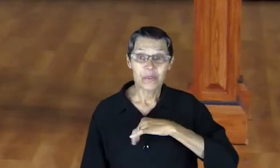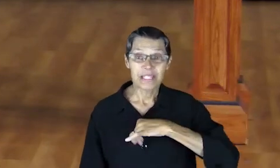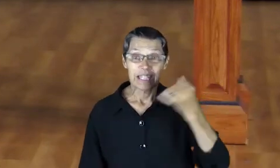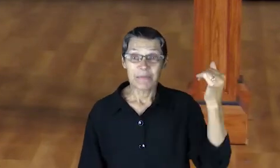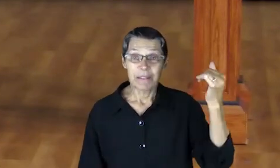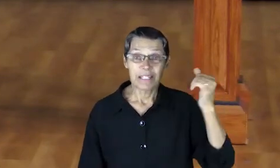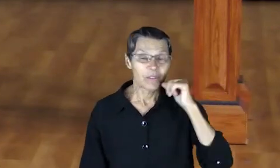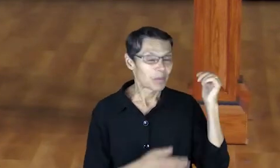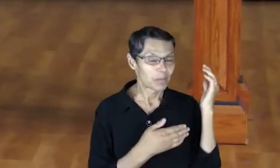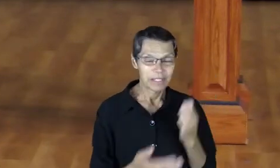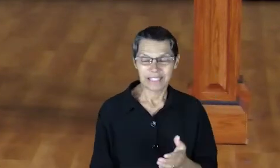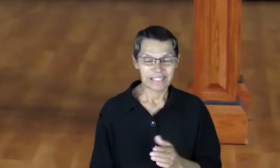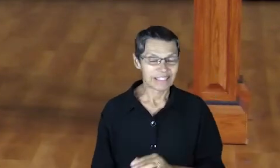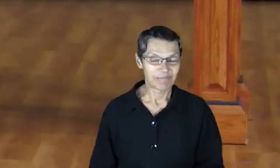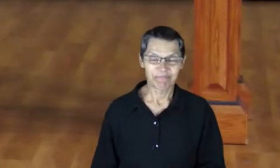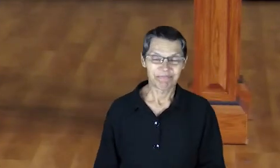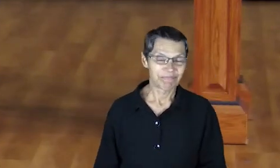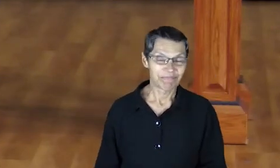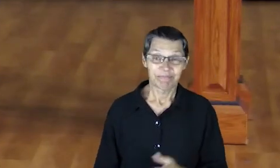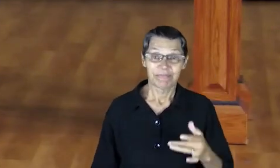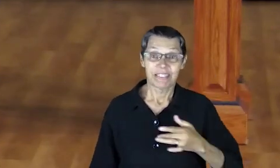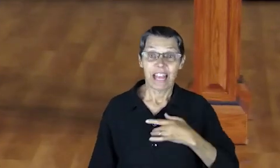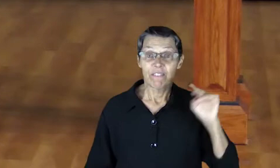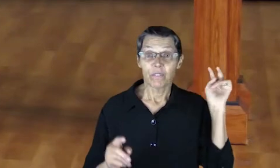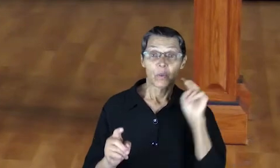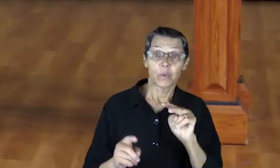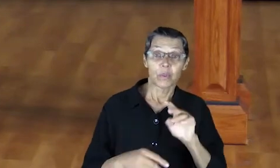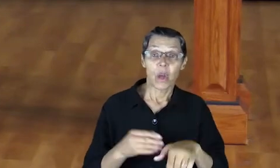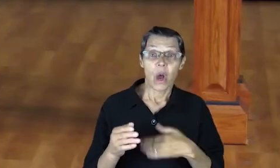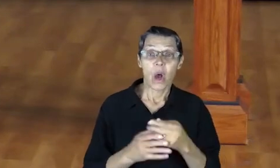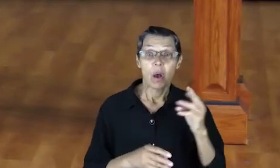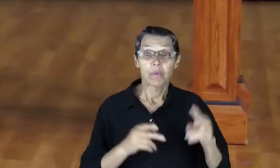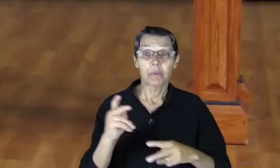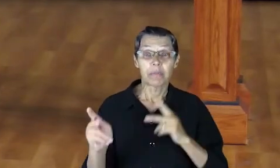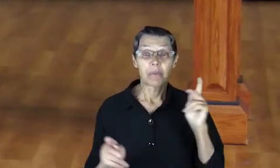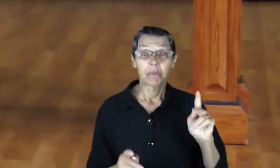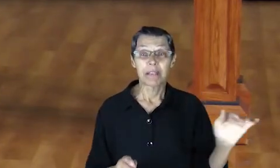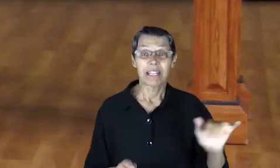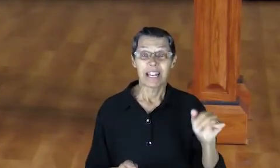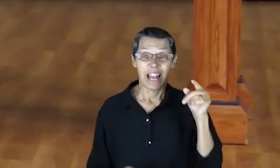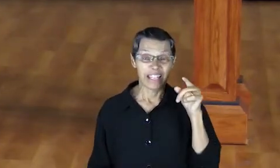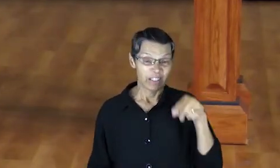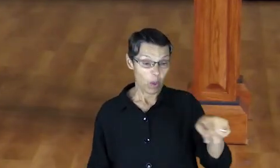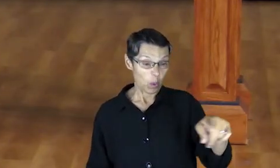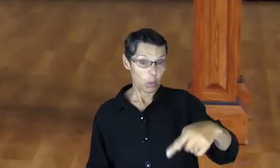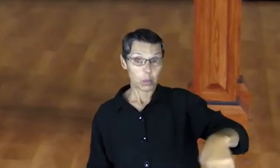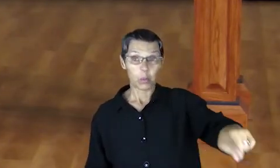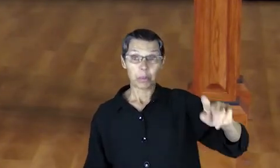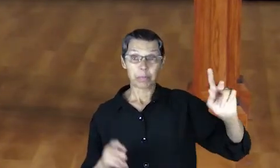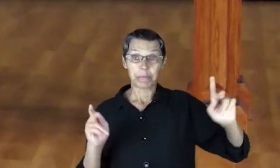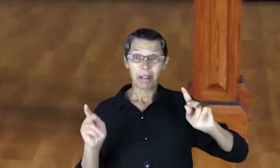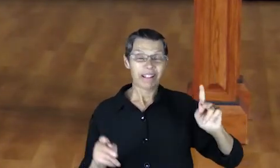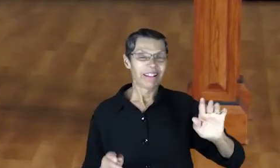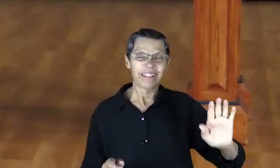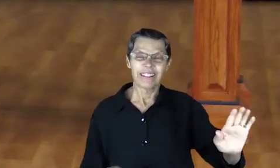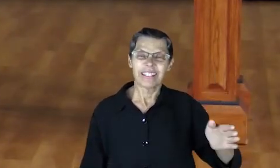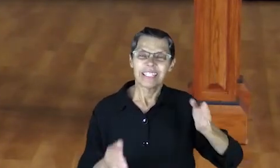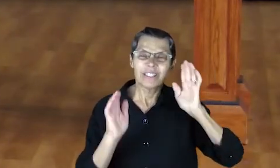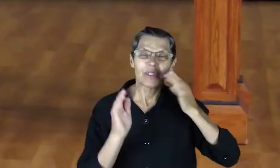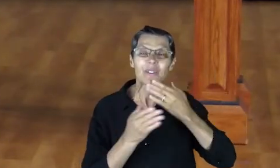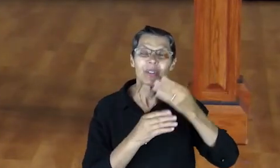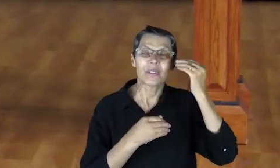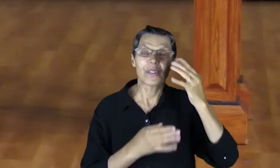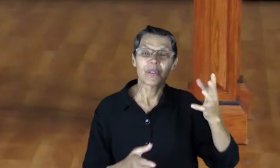Don't take this distorted view that all human beings are going to be like the ones who don't and, or are not ready yet to hear the